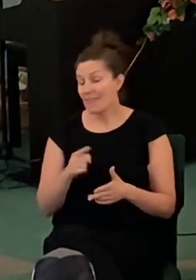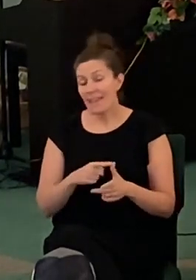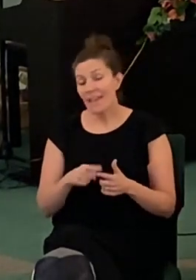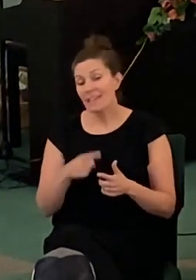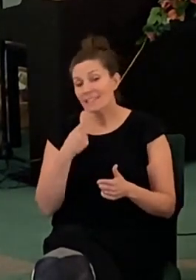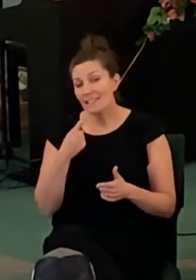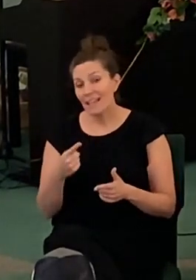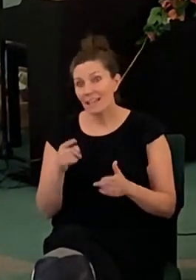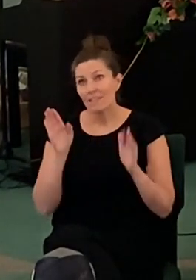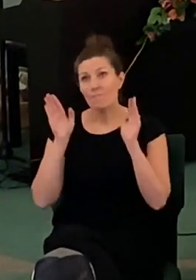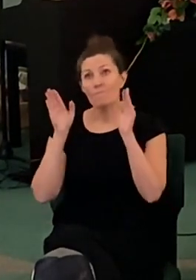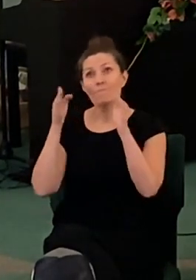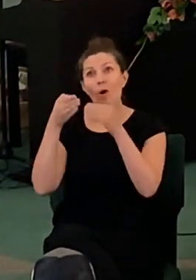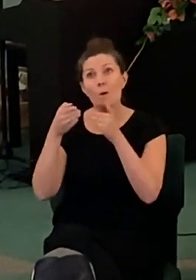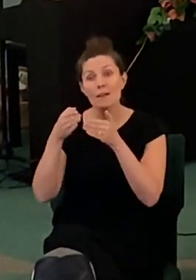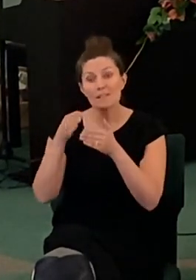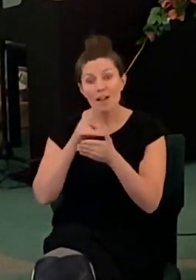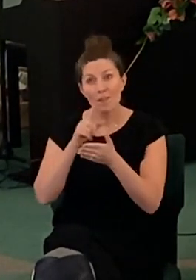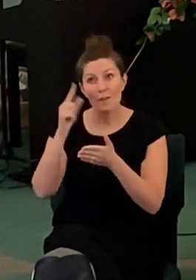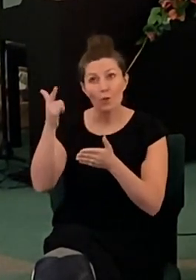be brought to you.